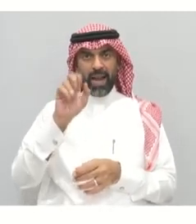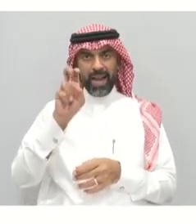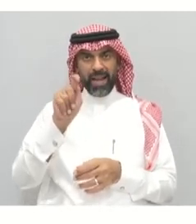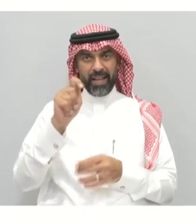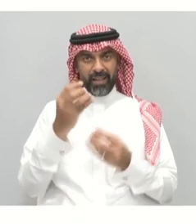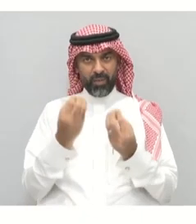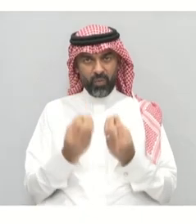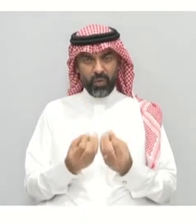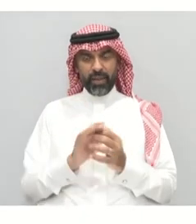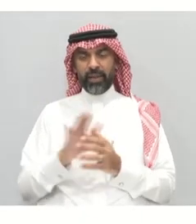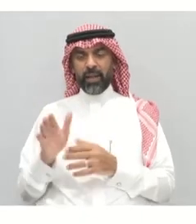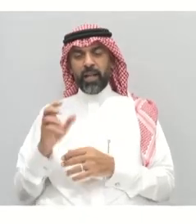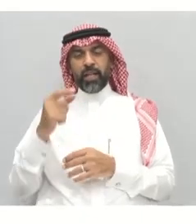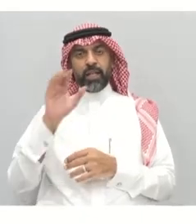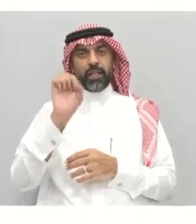Stop.